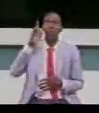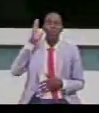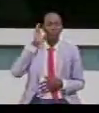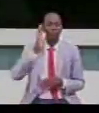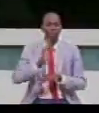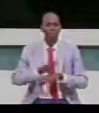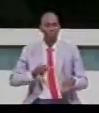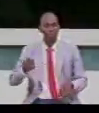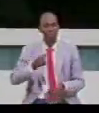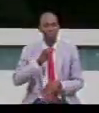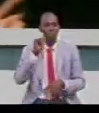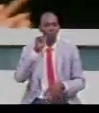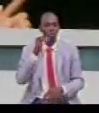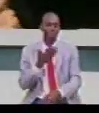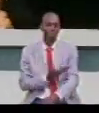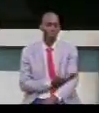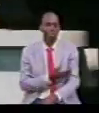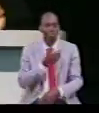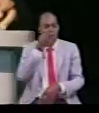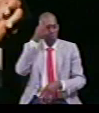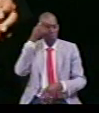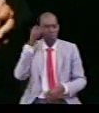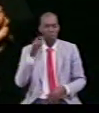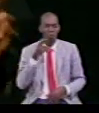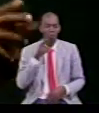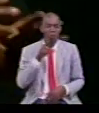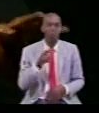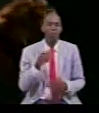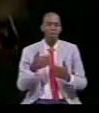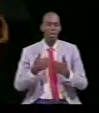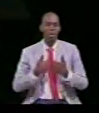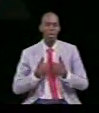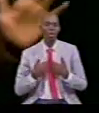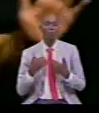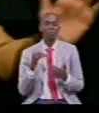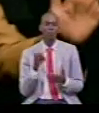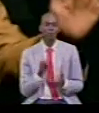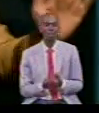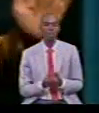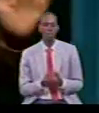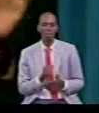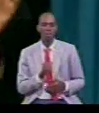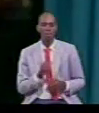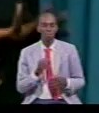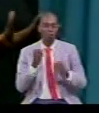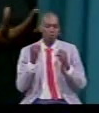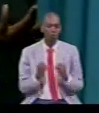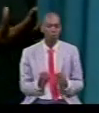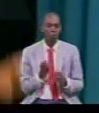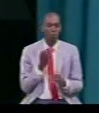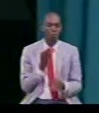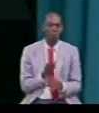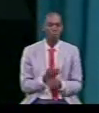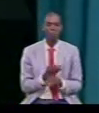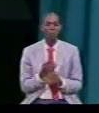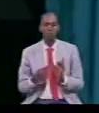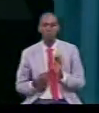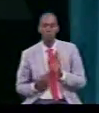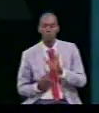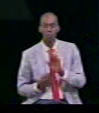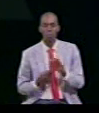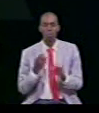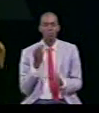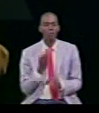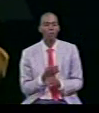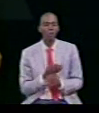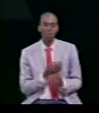you daughter. Because you have that active faith, express faith